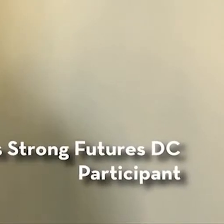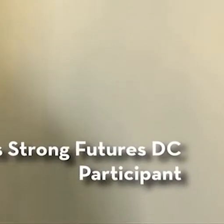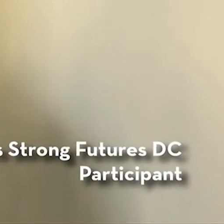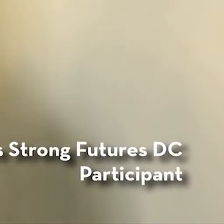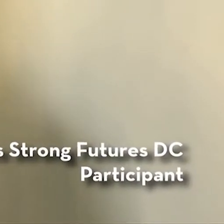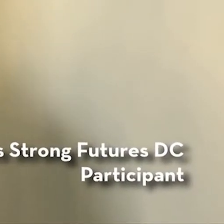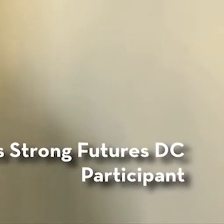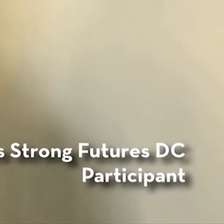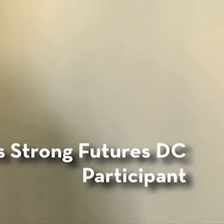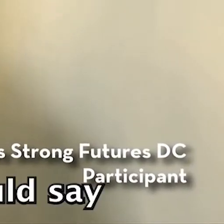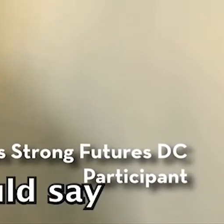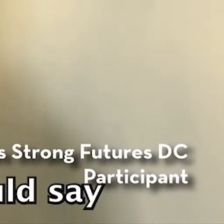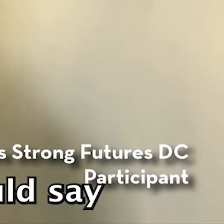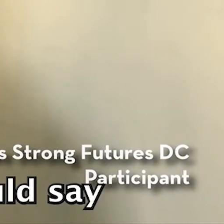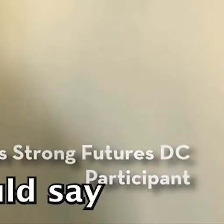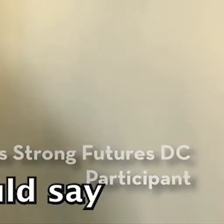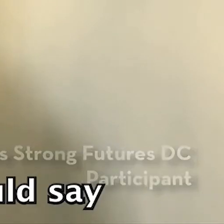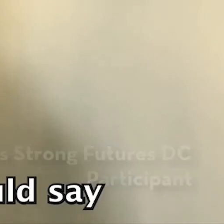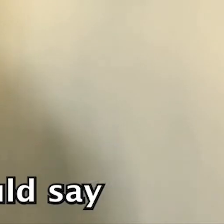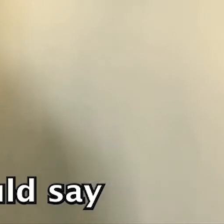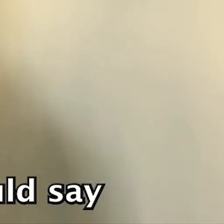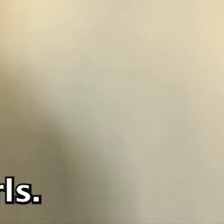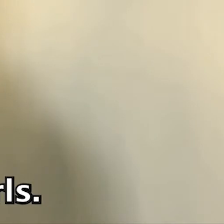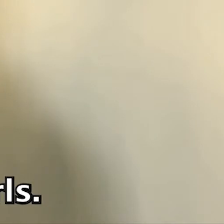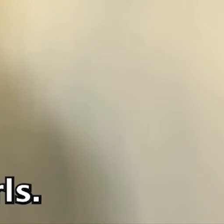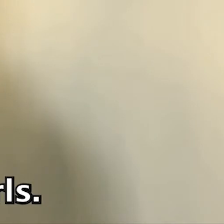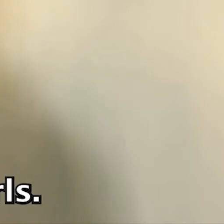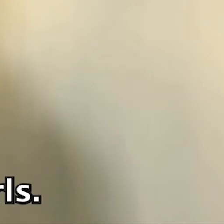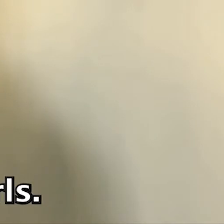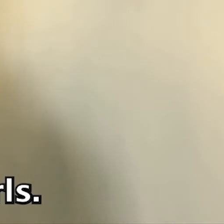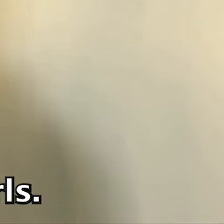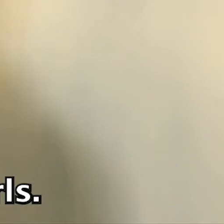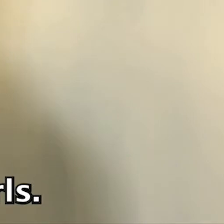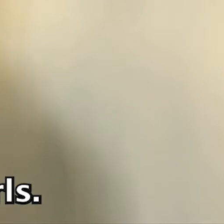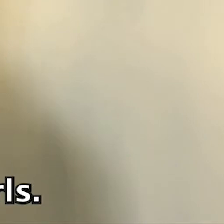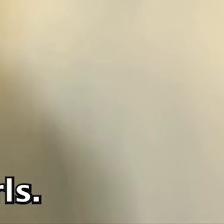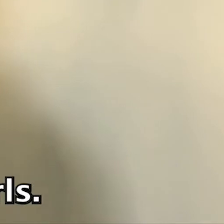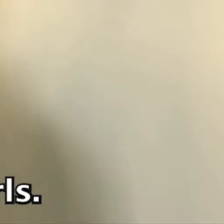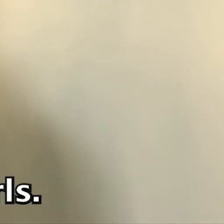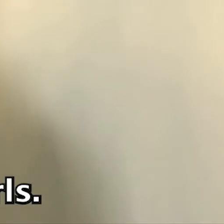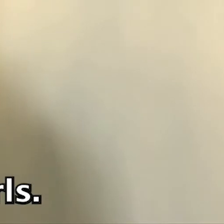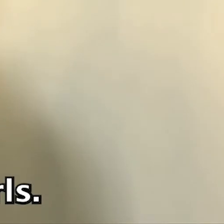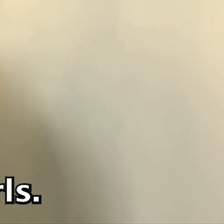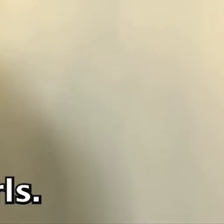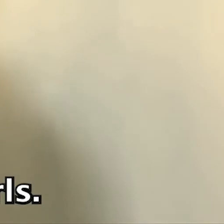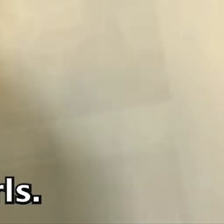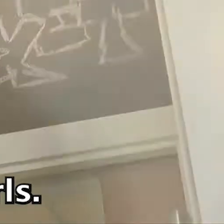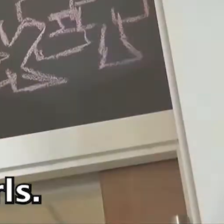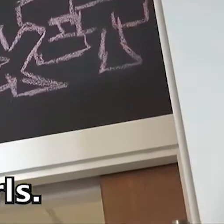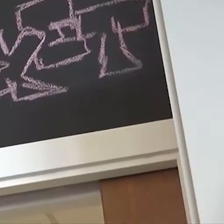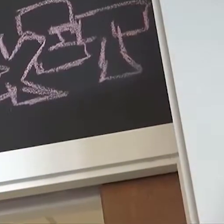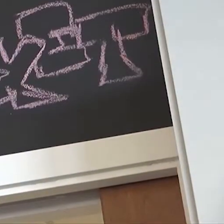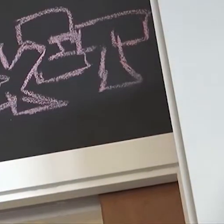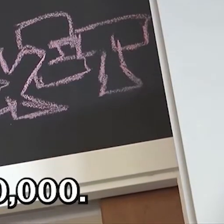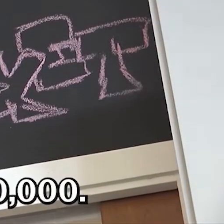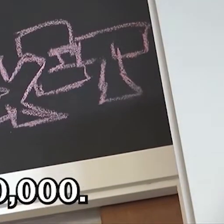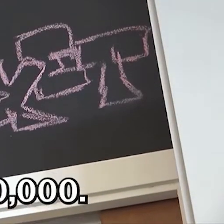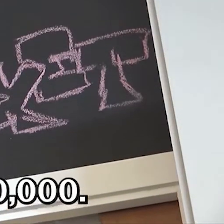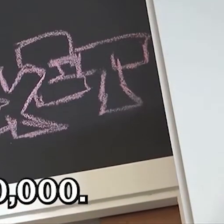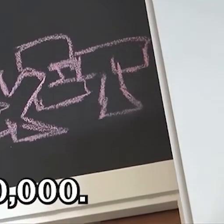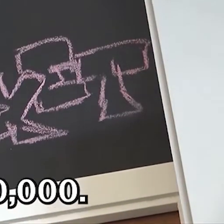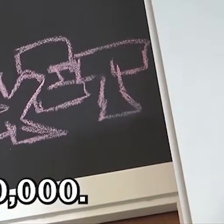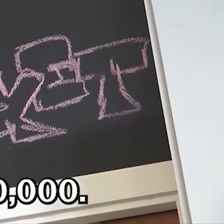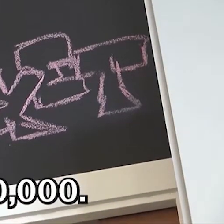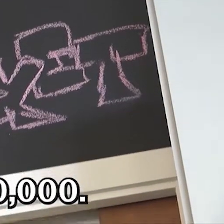Mead. I guess I would say I'm a single mother of 2 beautiful little girls. I'm